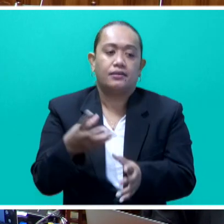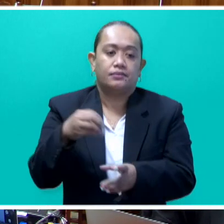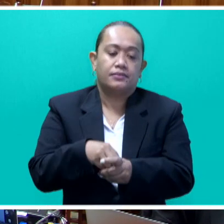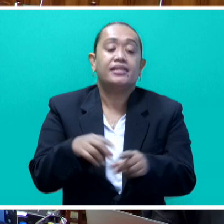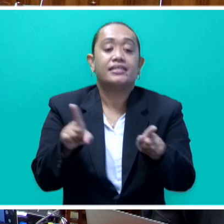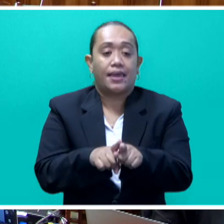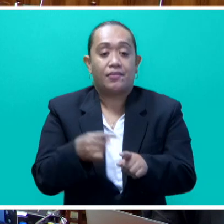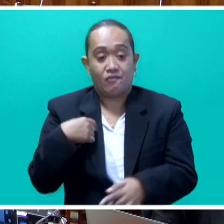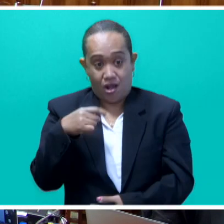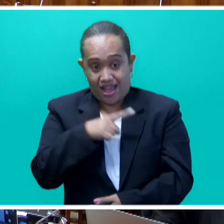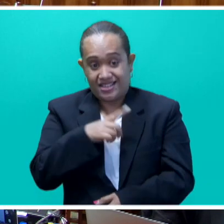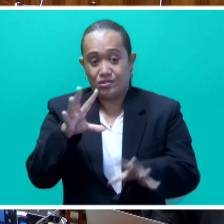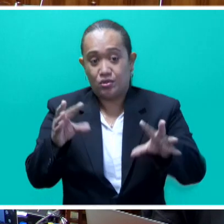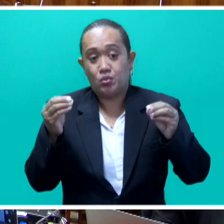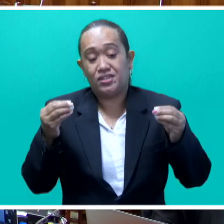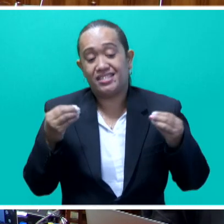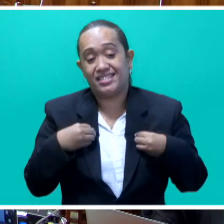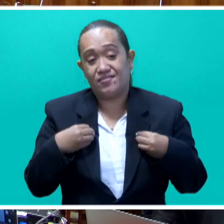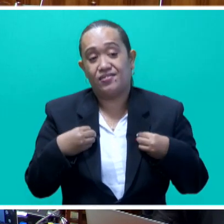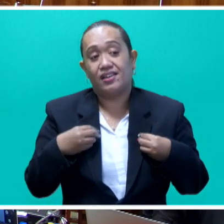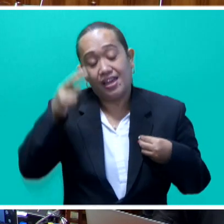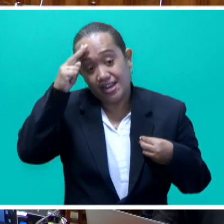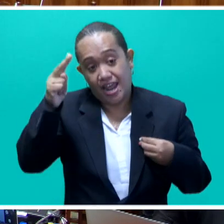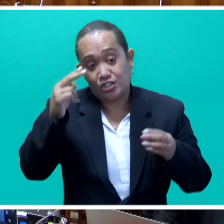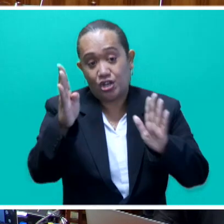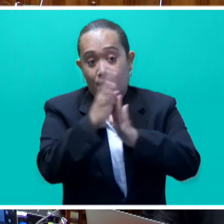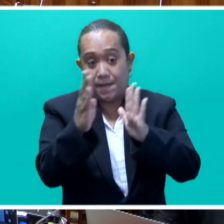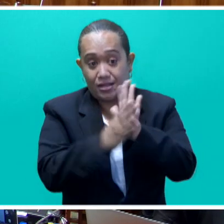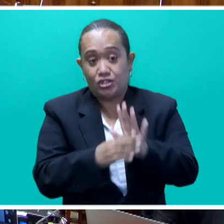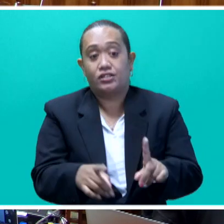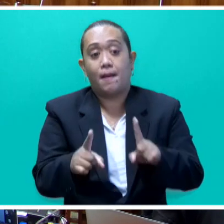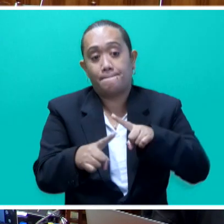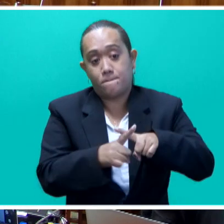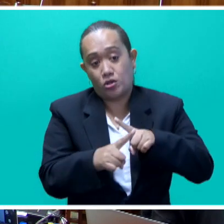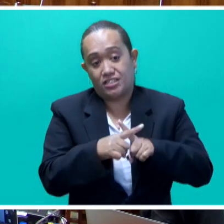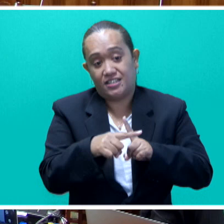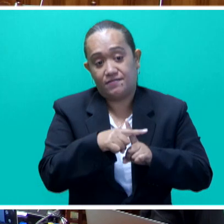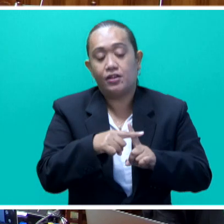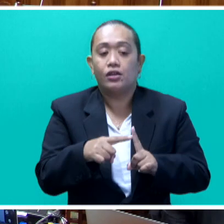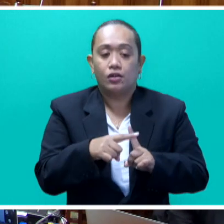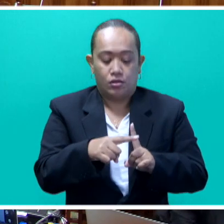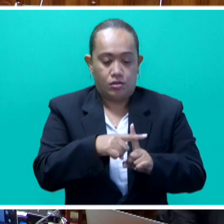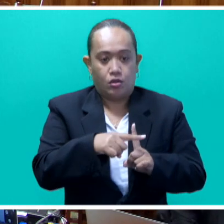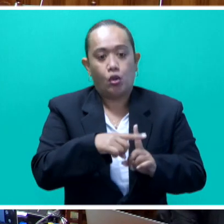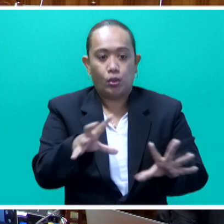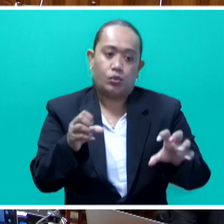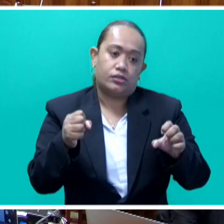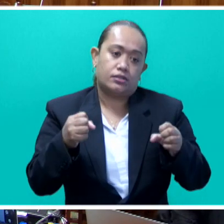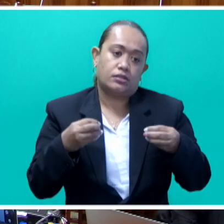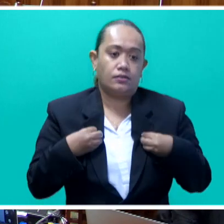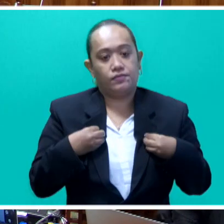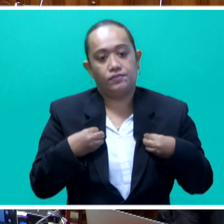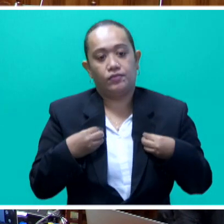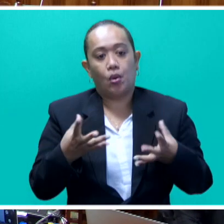its 2021-2022 national budget positively and are confident that it provides a solid foundation for reopening. The majority